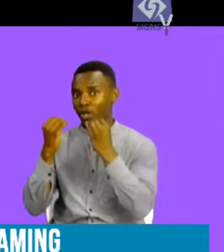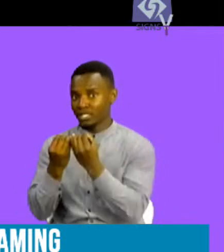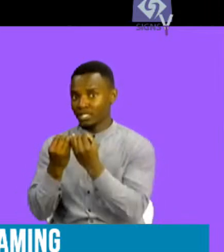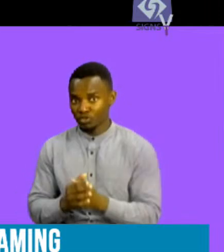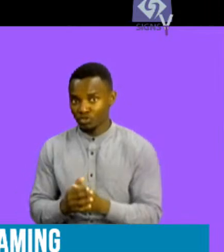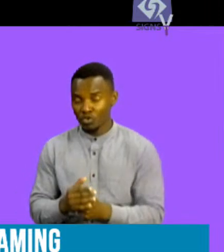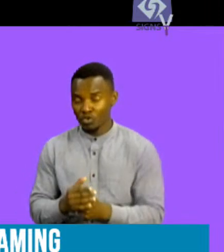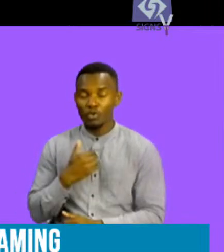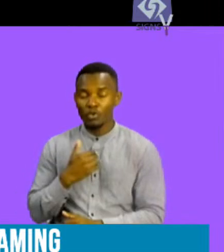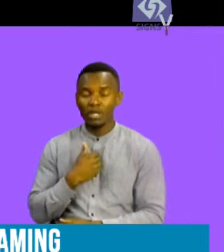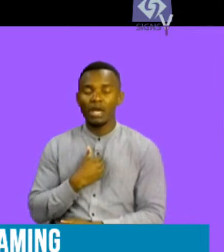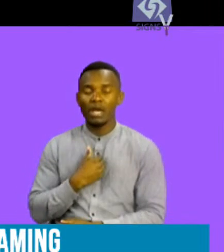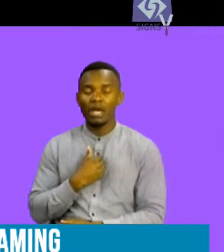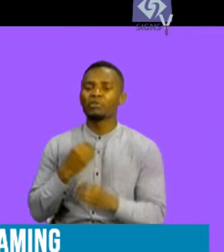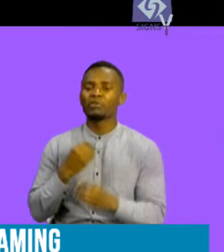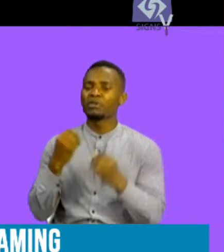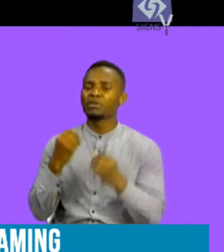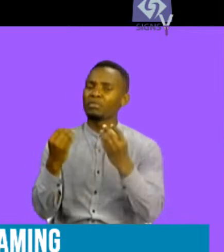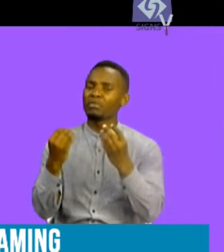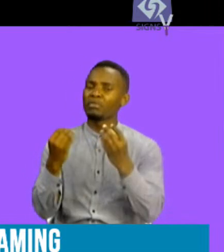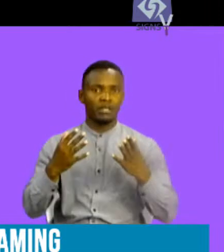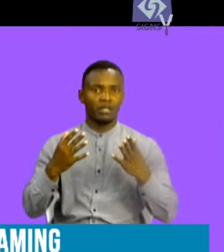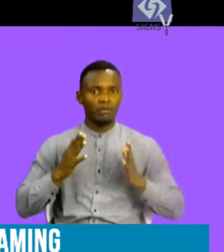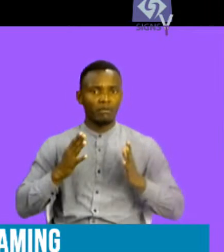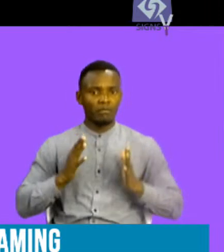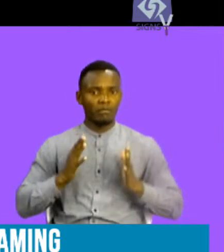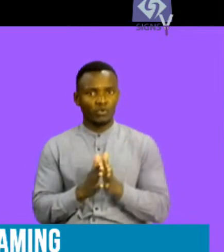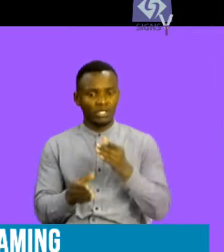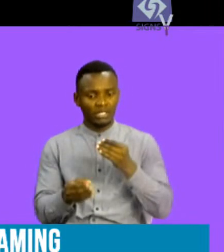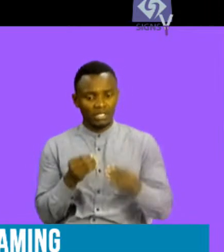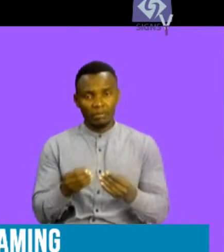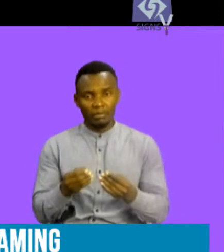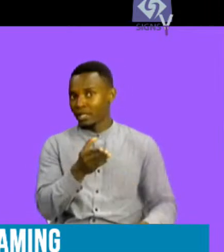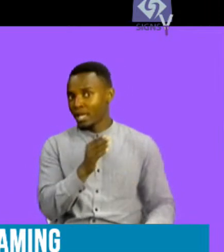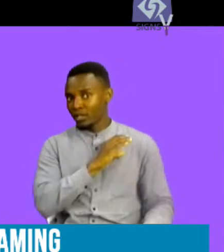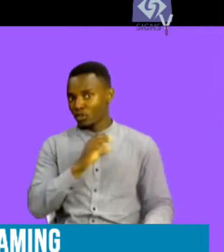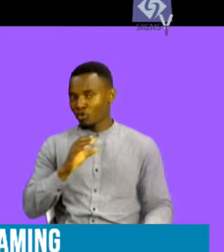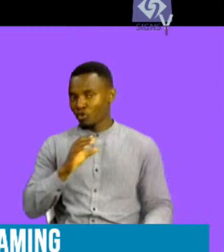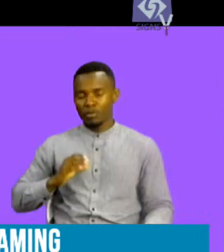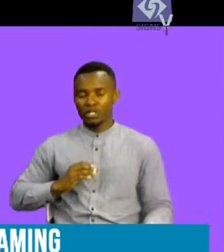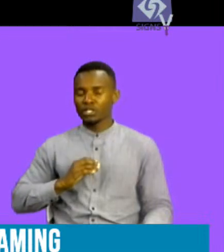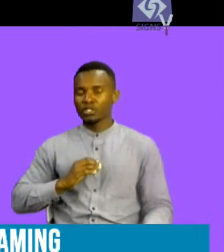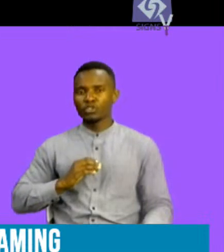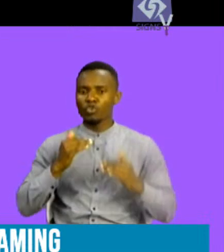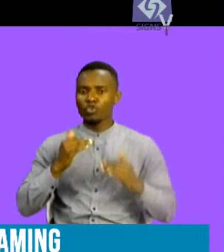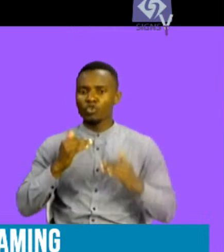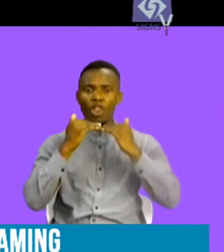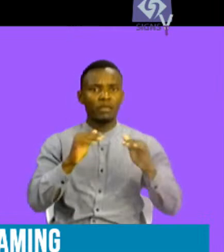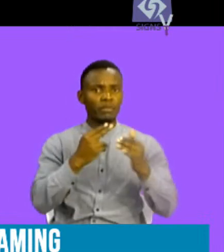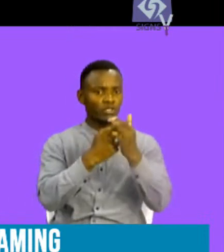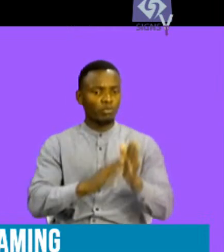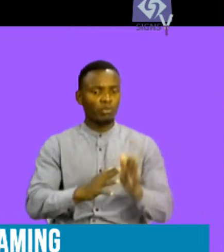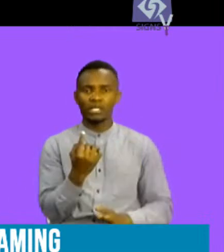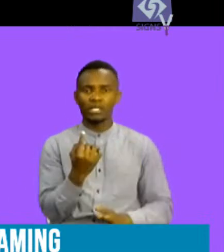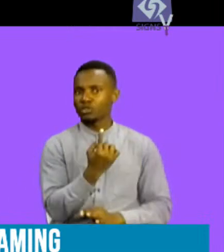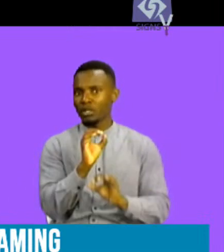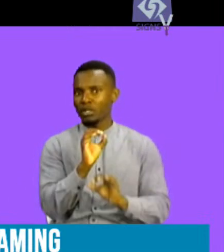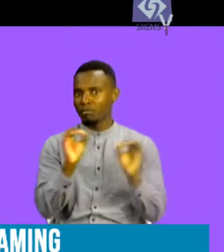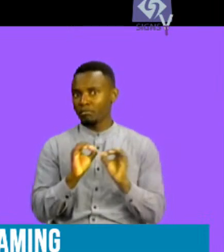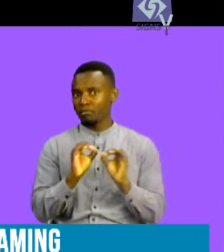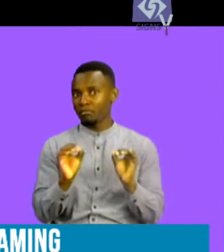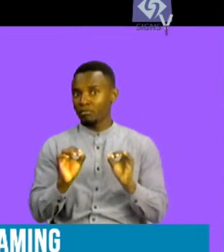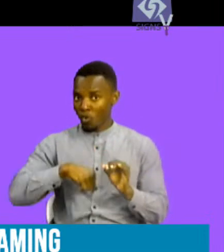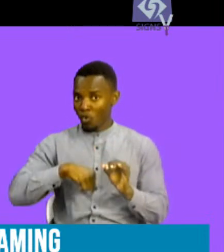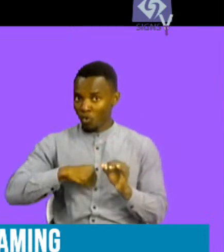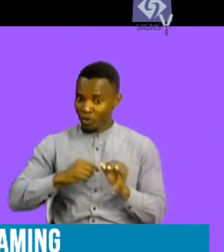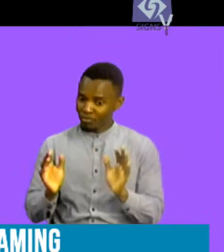number of people with disabilities who also sit in that committee. So you don't just limit to partners, and partners, we encourage them